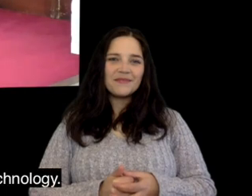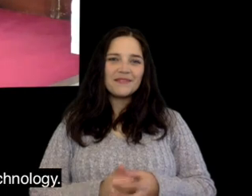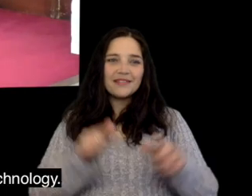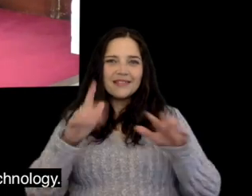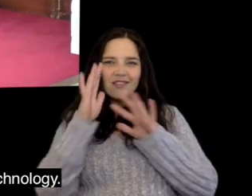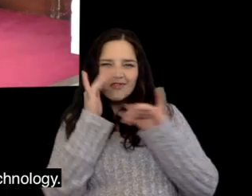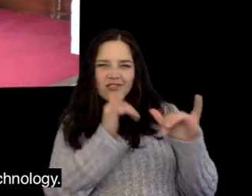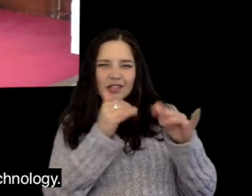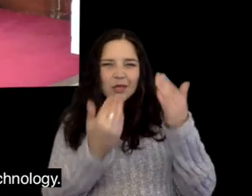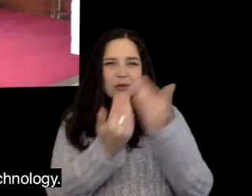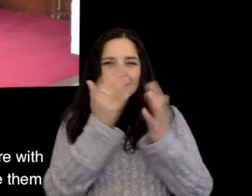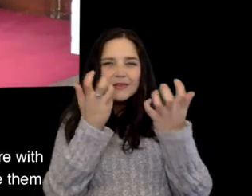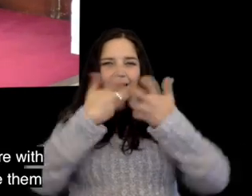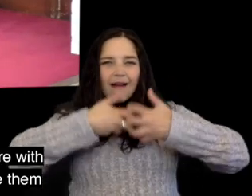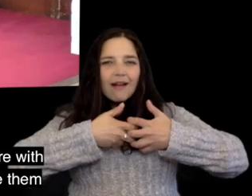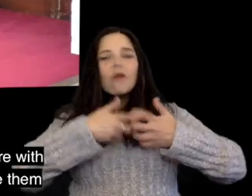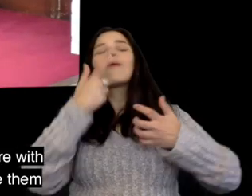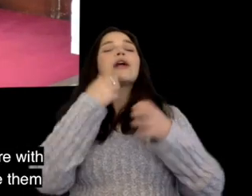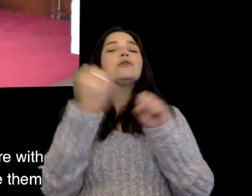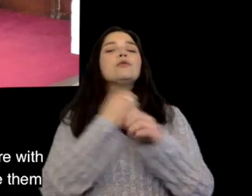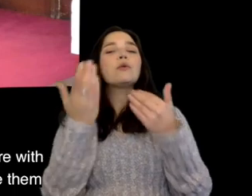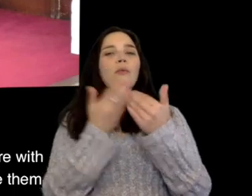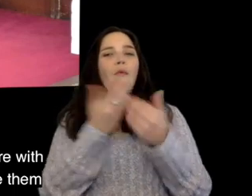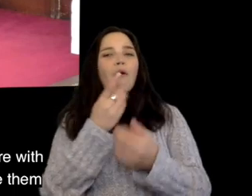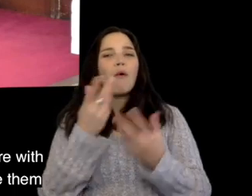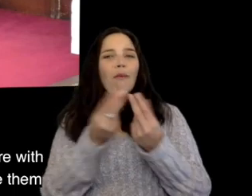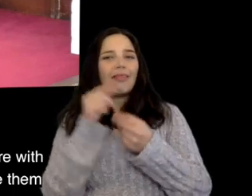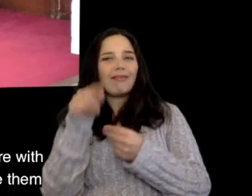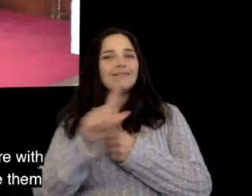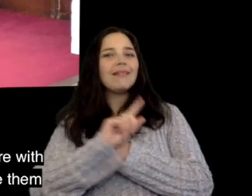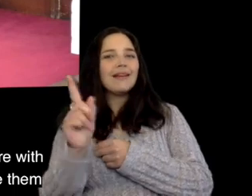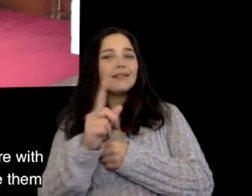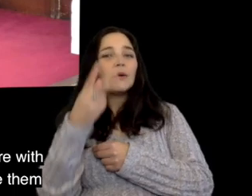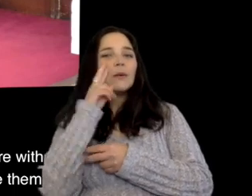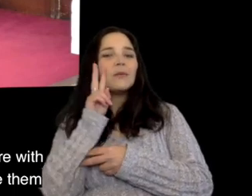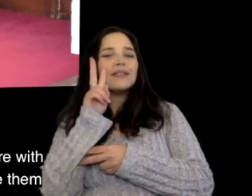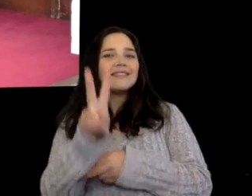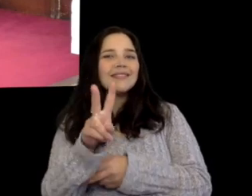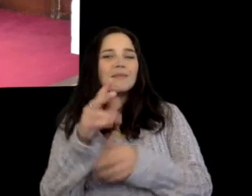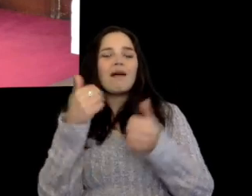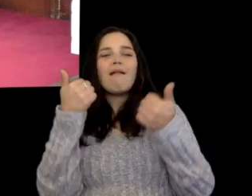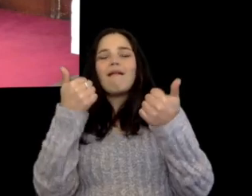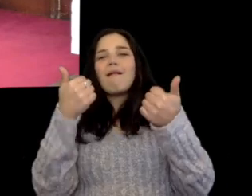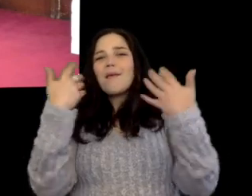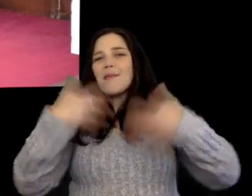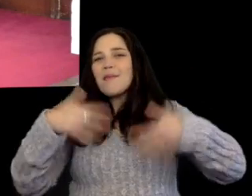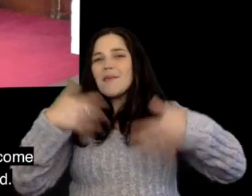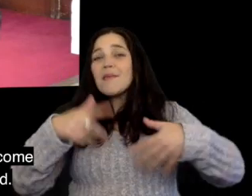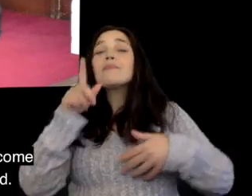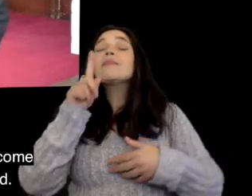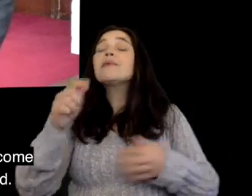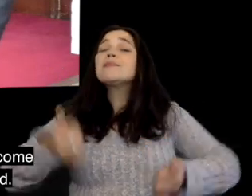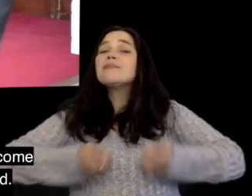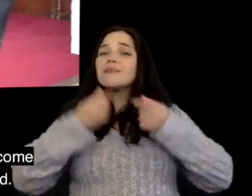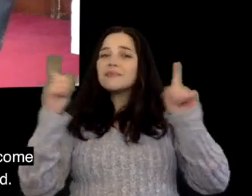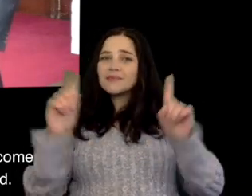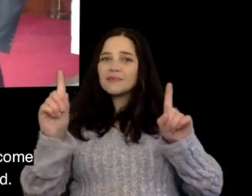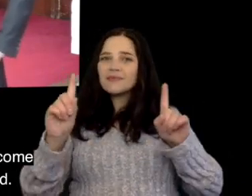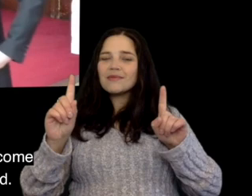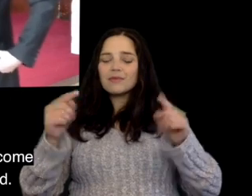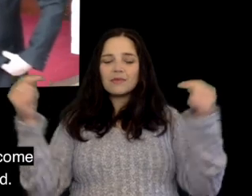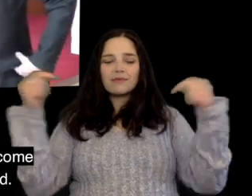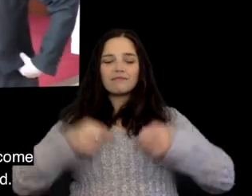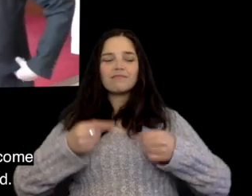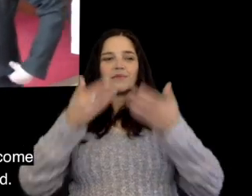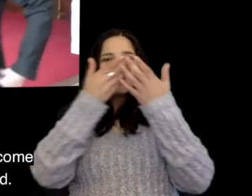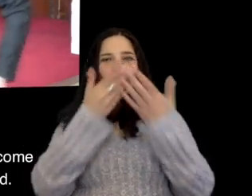This is us testing out new technology. We'll be able to do more with that later on as we see them, but that's great. But this morning we come to worship